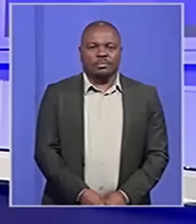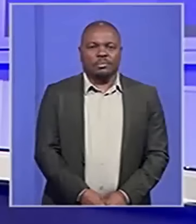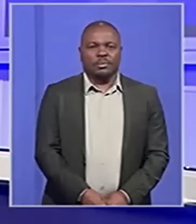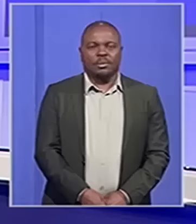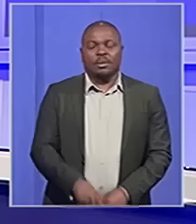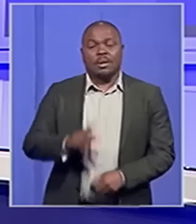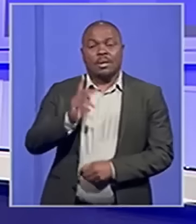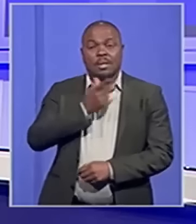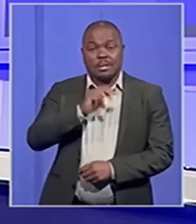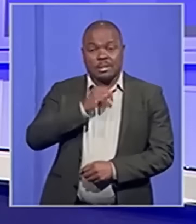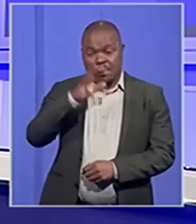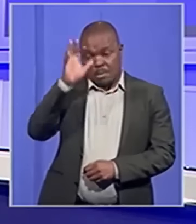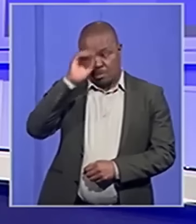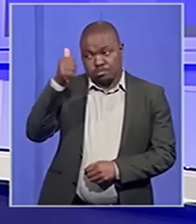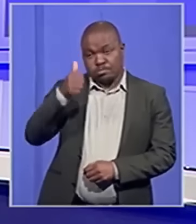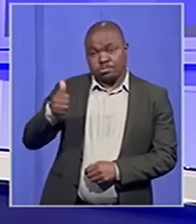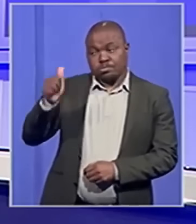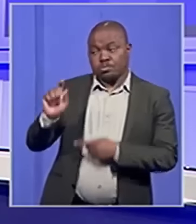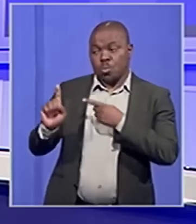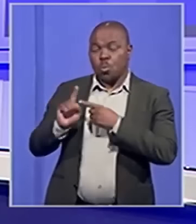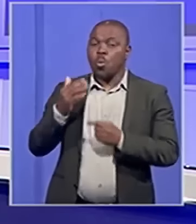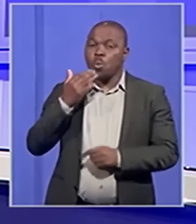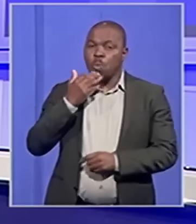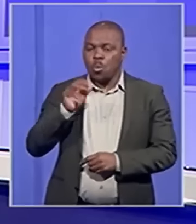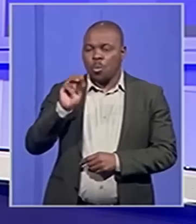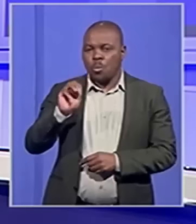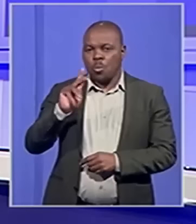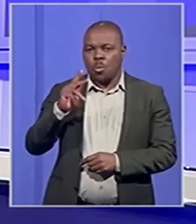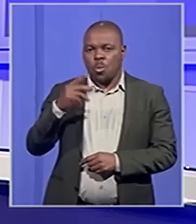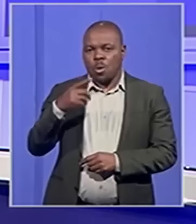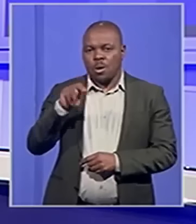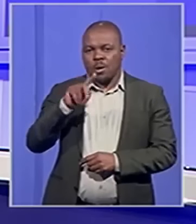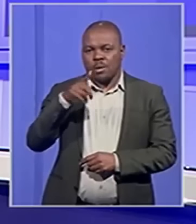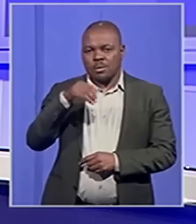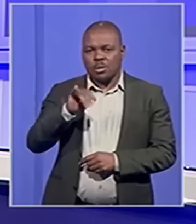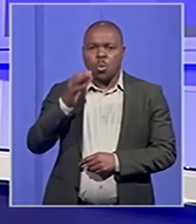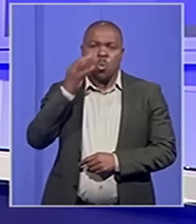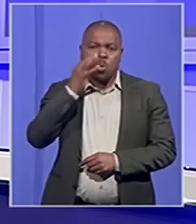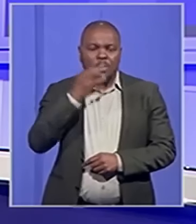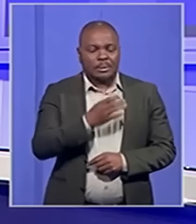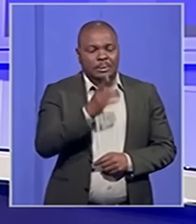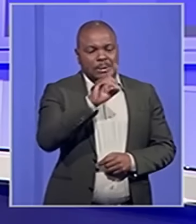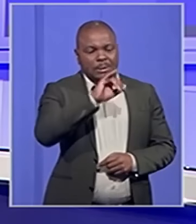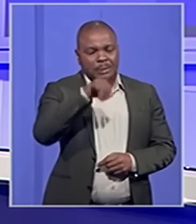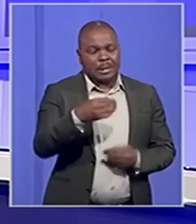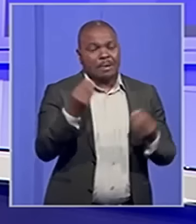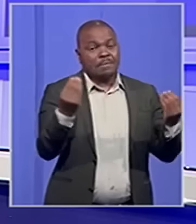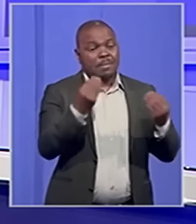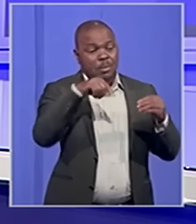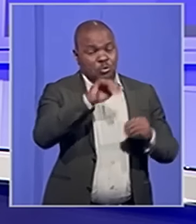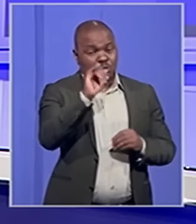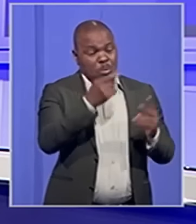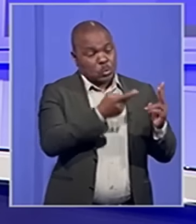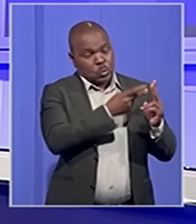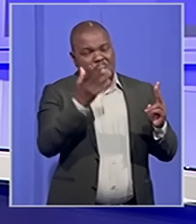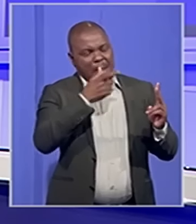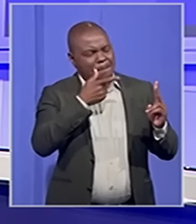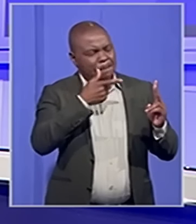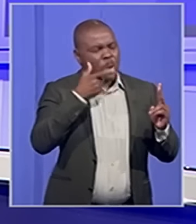Mokomishenara wa maphodisa ka KwaZulu-Natal Nhlanhla Mkhwanazi o bolela gore polao ya borammino ba babedi ba go tuma ka Johannesburg ka ngwaga